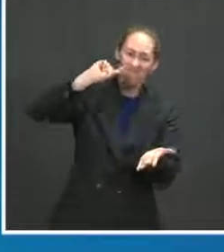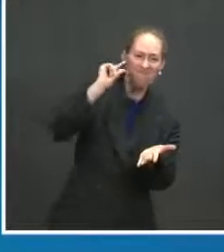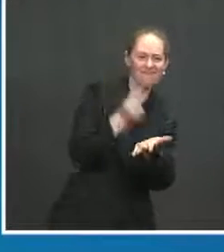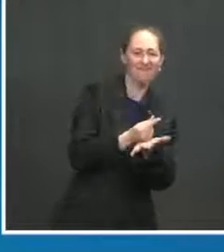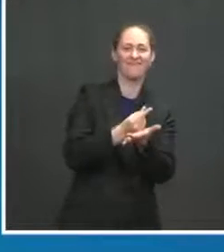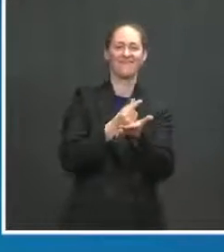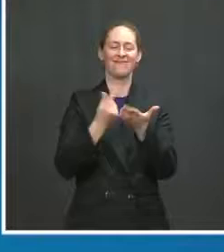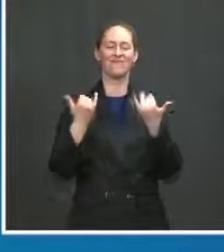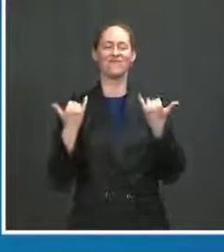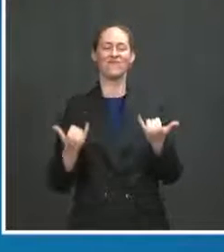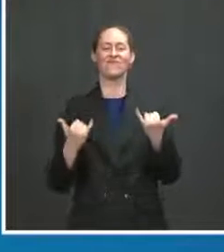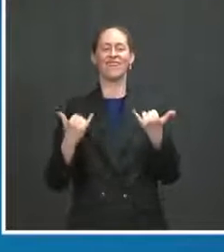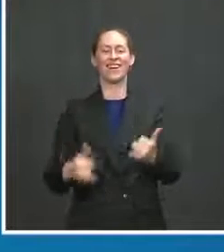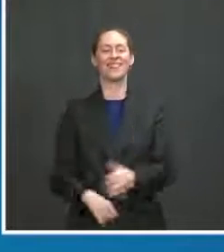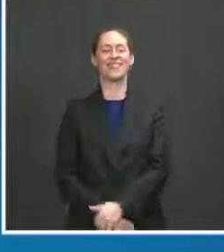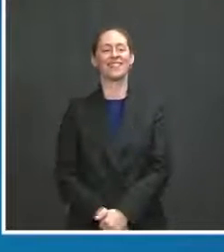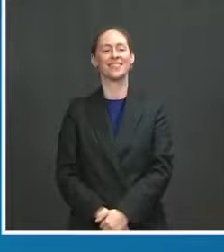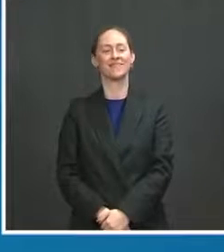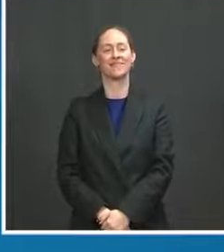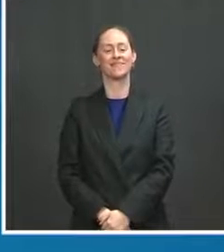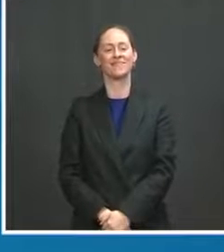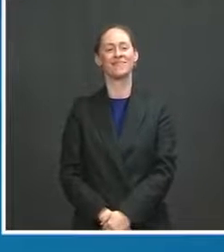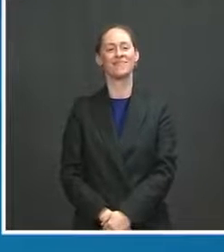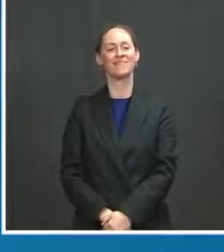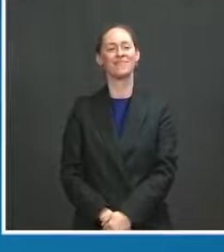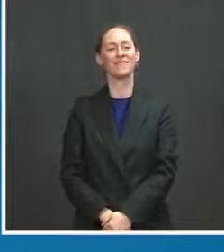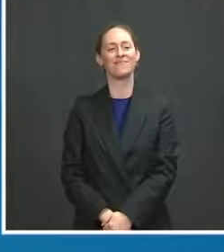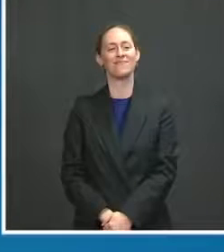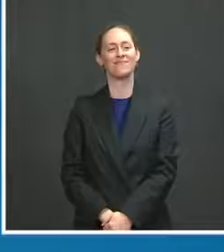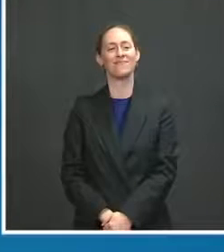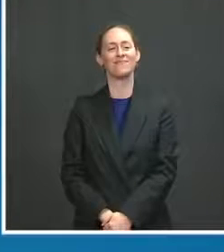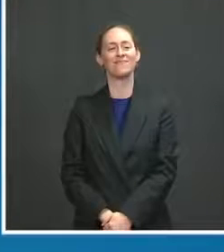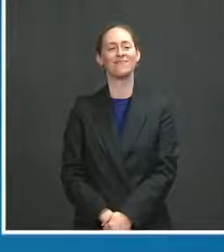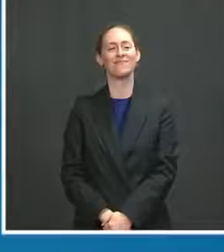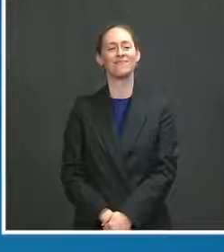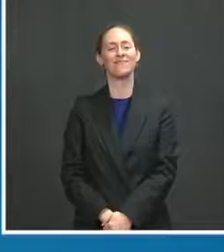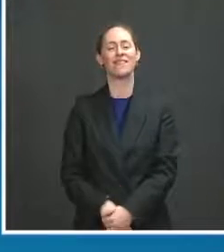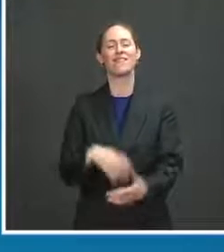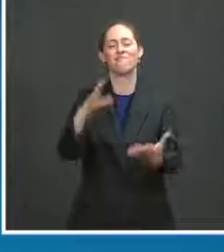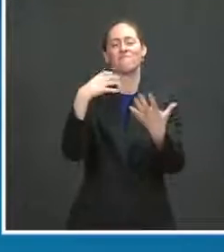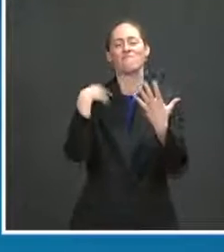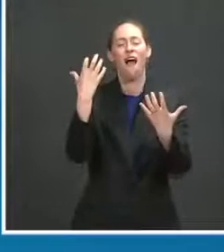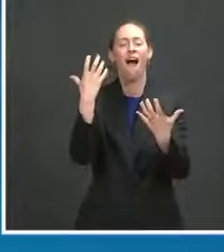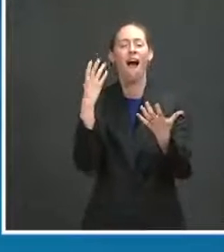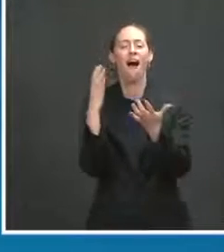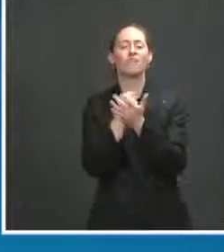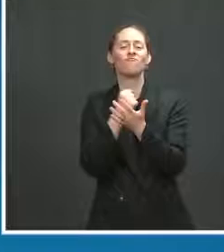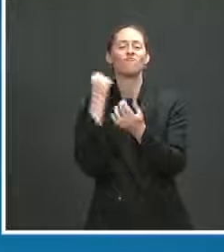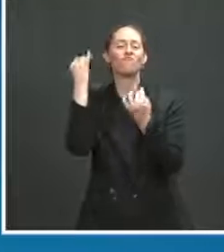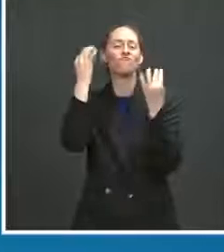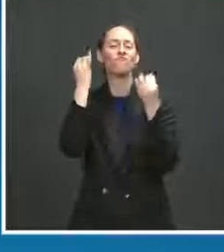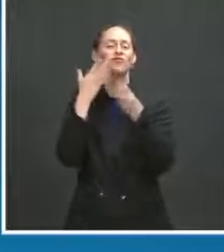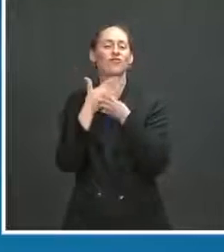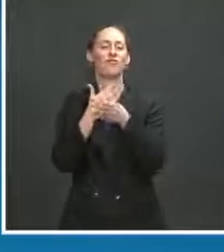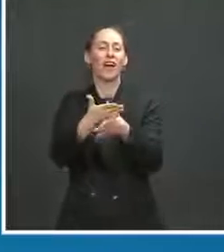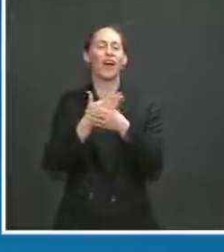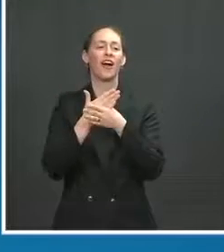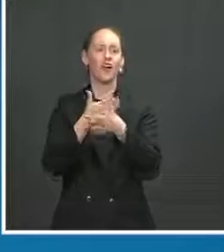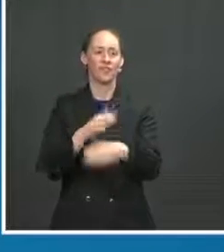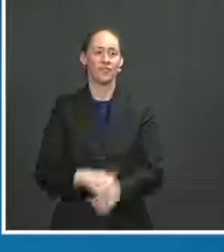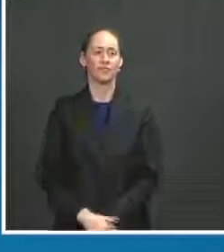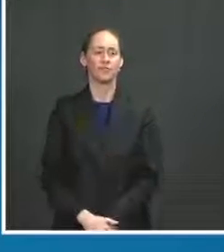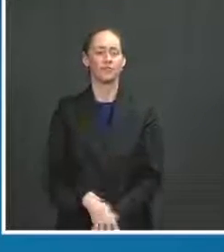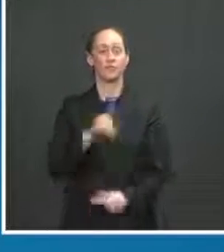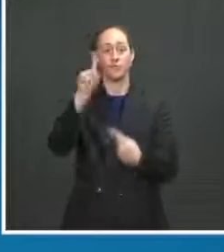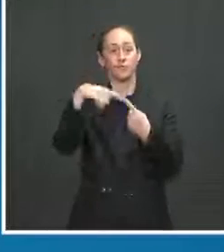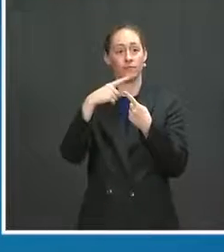commissioning. And in a few minutes, you will take an oath. And it's